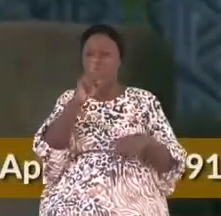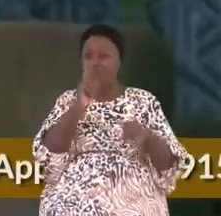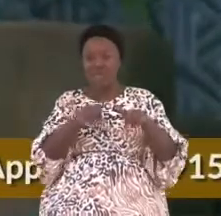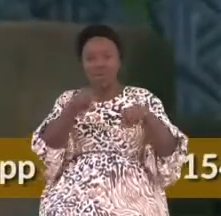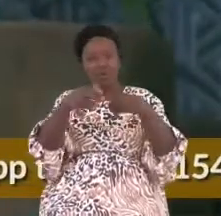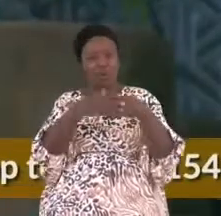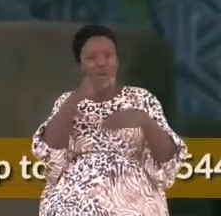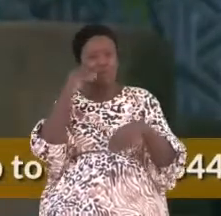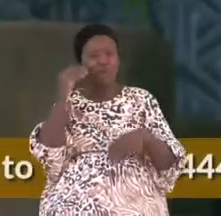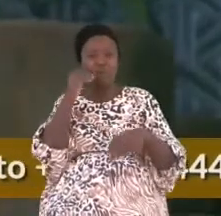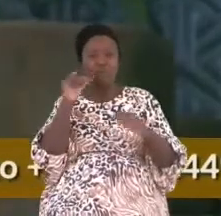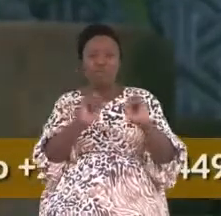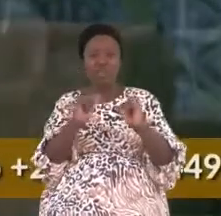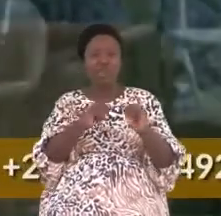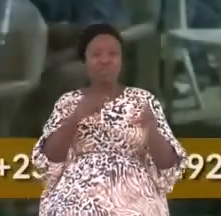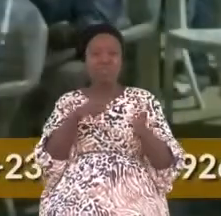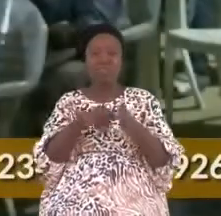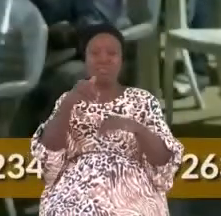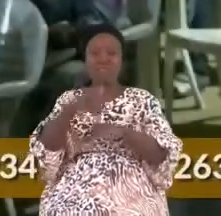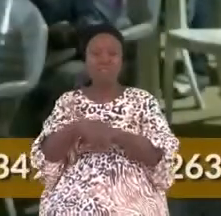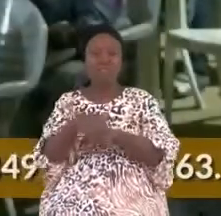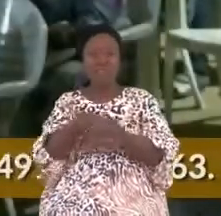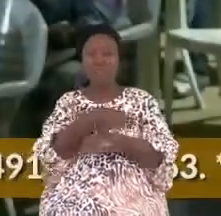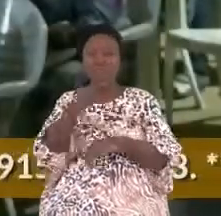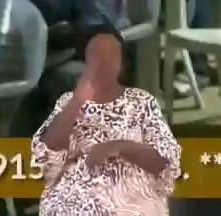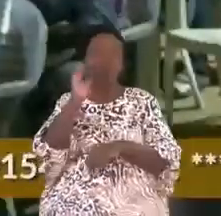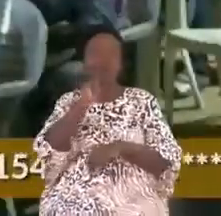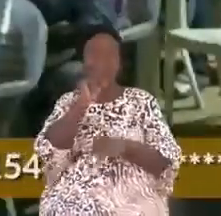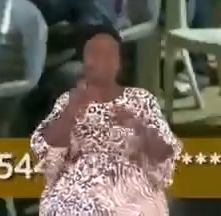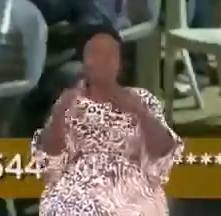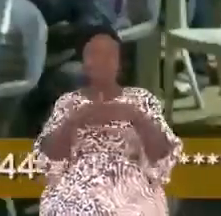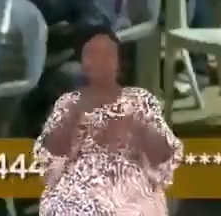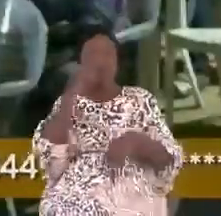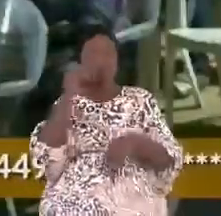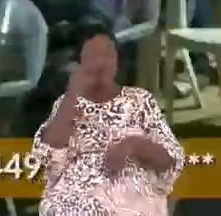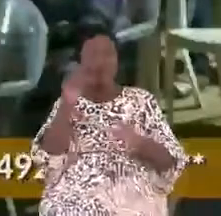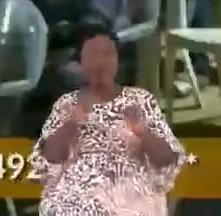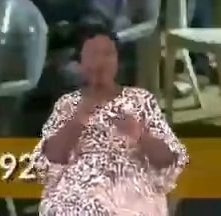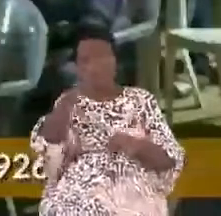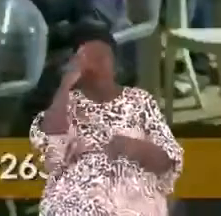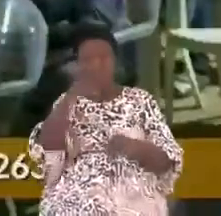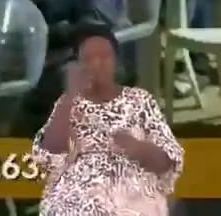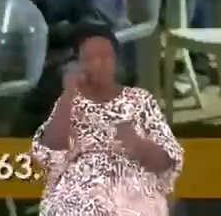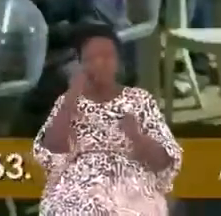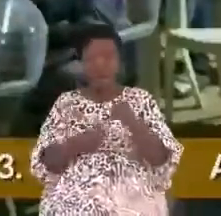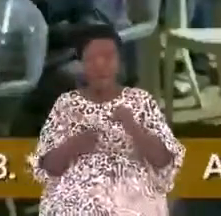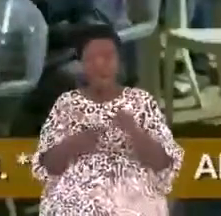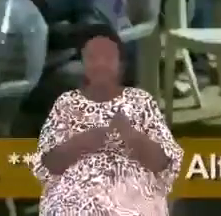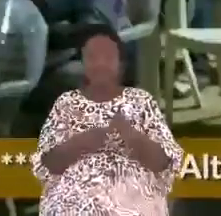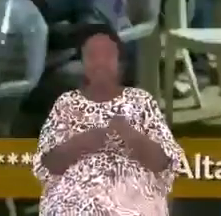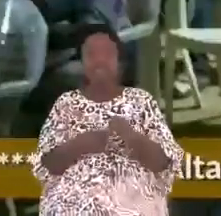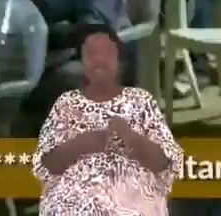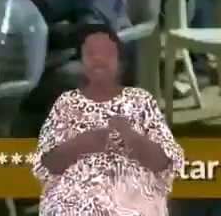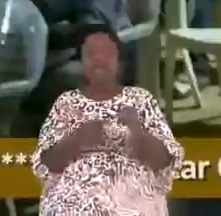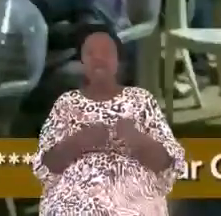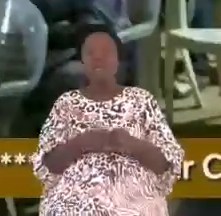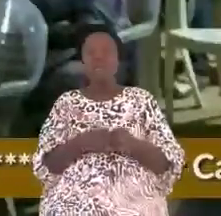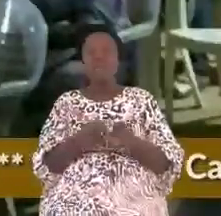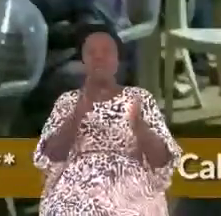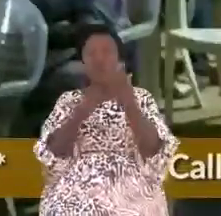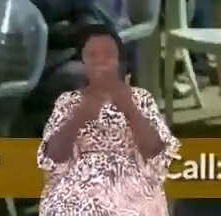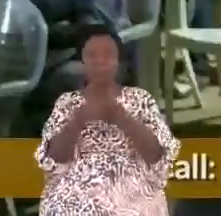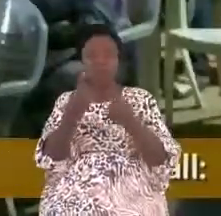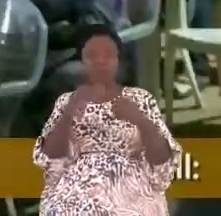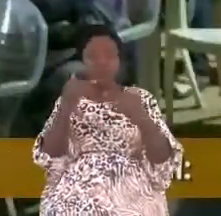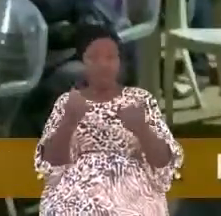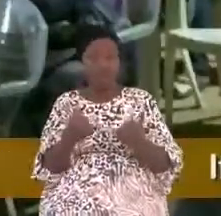go back the same tonight because the last session is coming now prayer for your miracle prayer for your